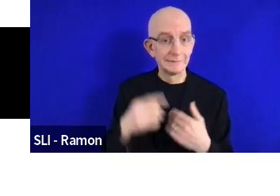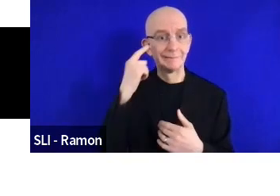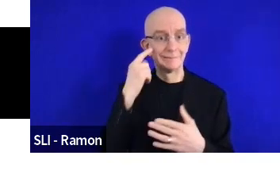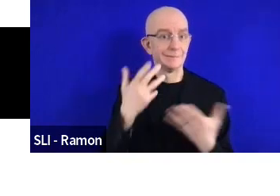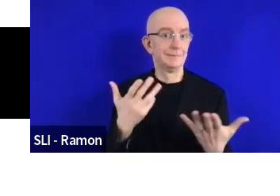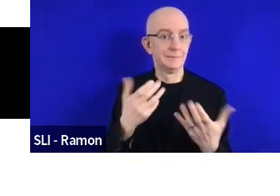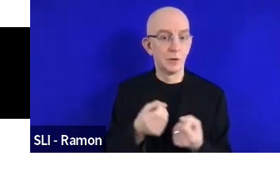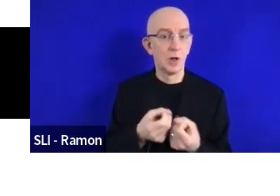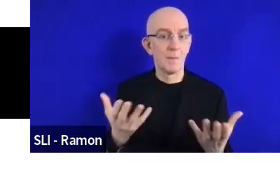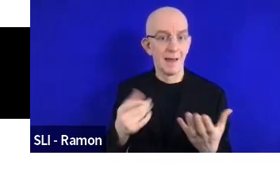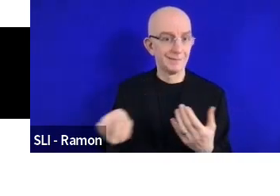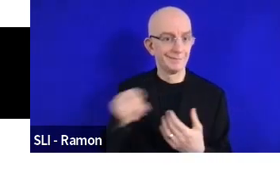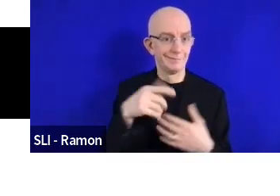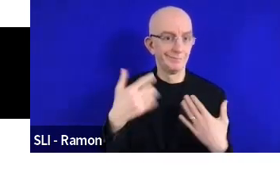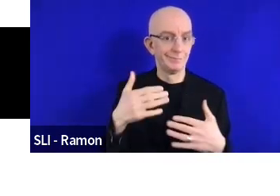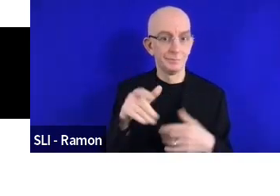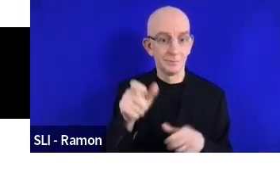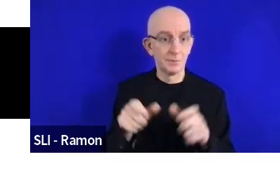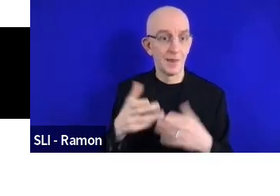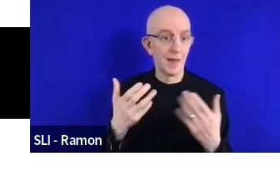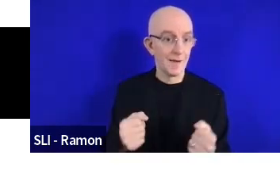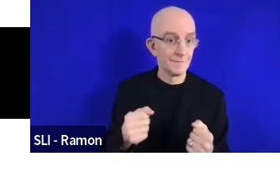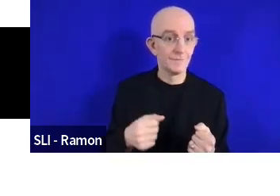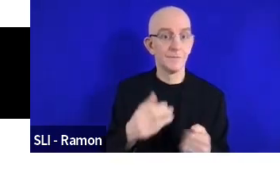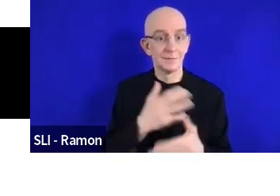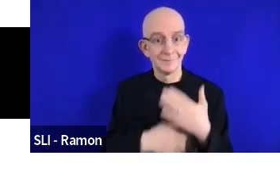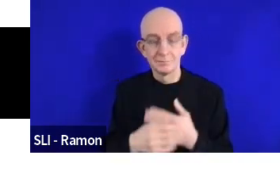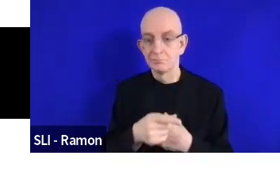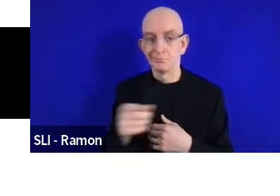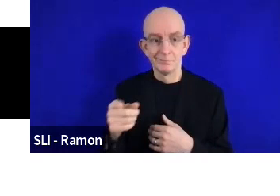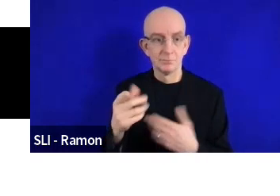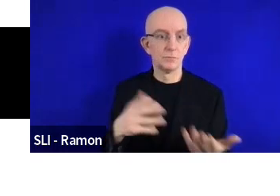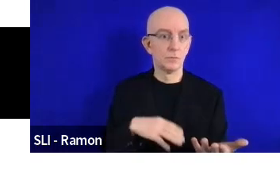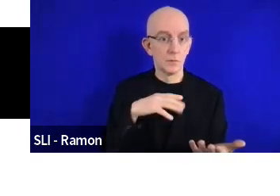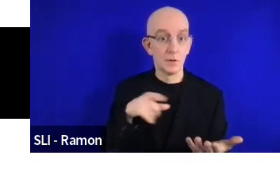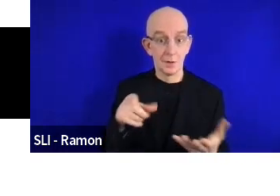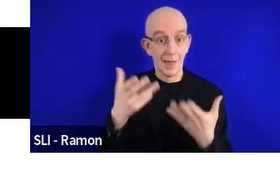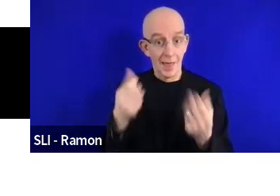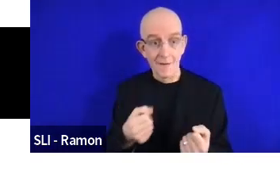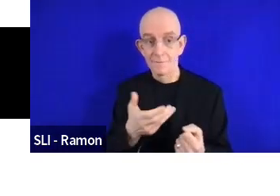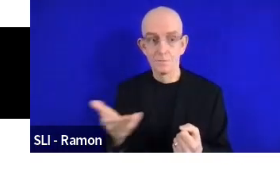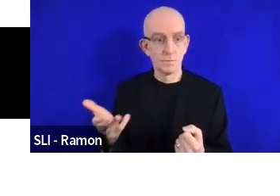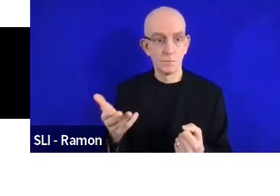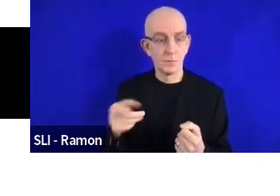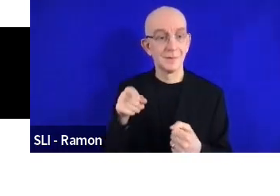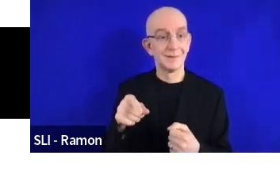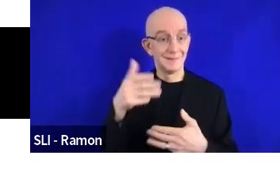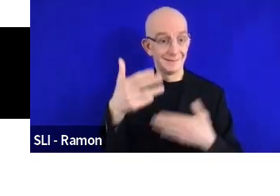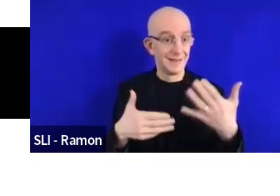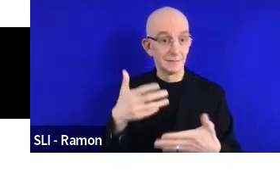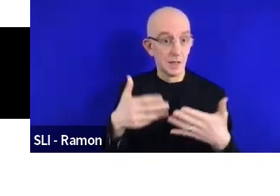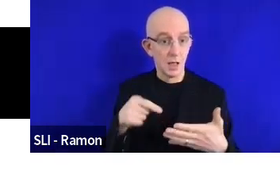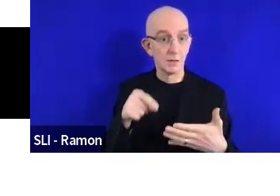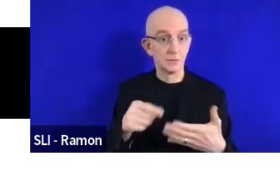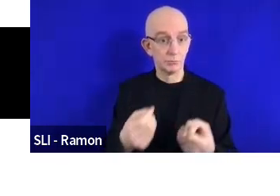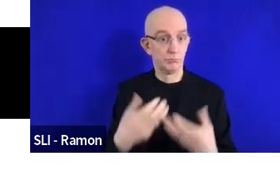age disaggregated data in Vietnam, but roughly calculated is no less than 40%. And